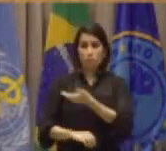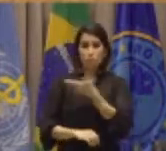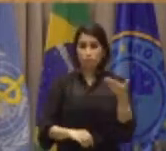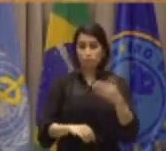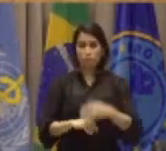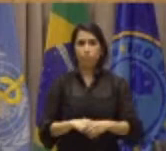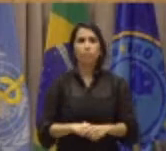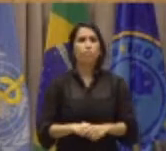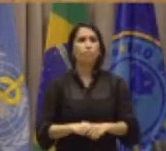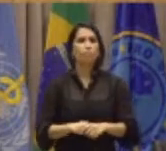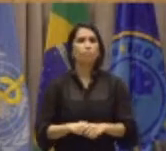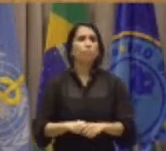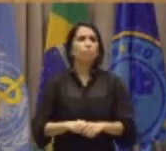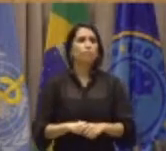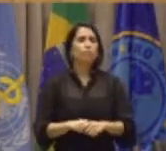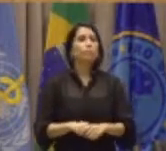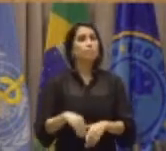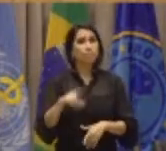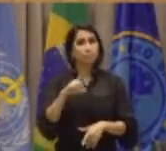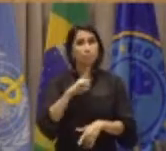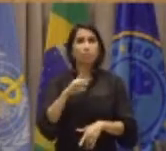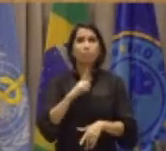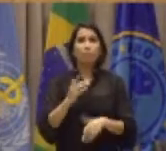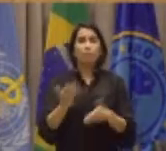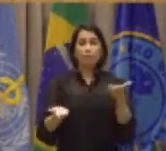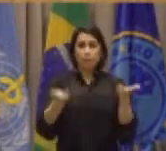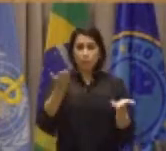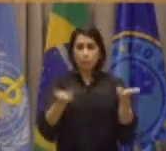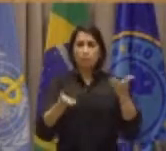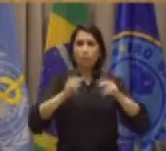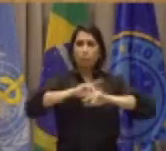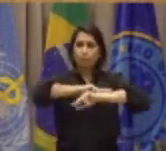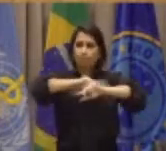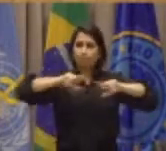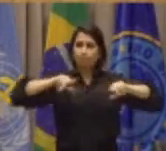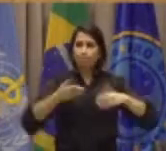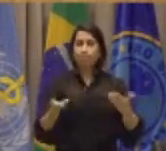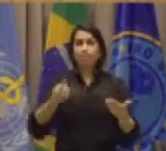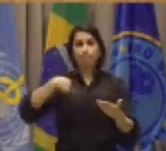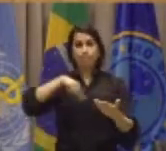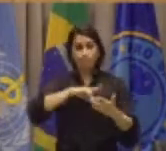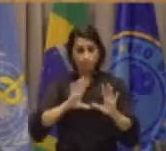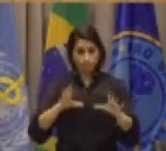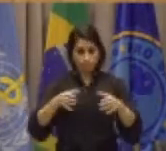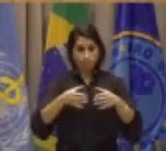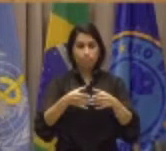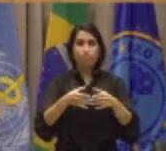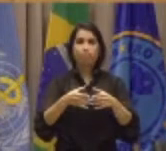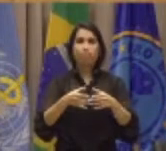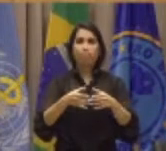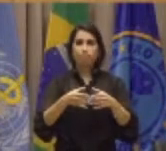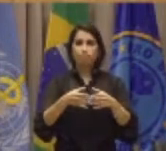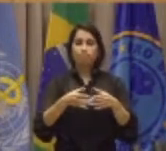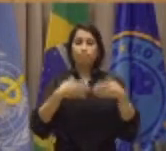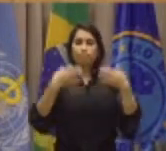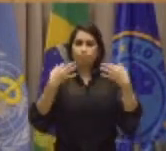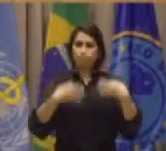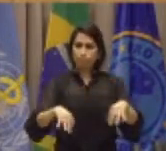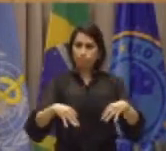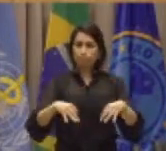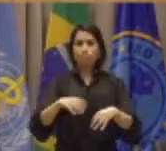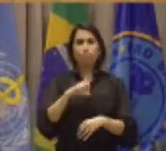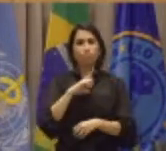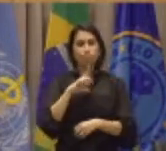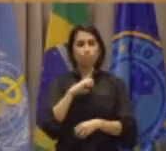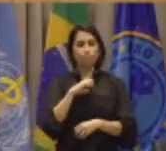ethical aspects. We have different characteristics, complementary